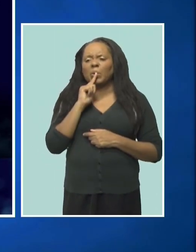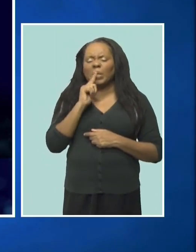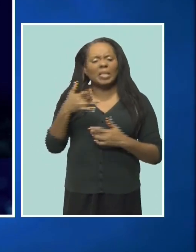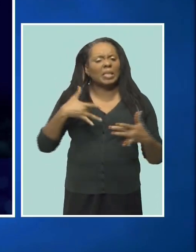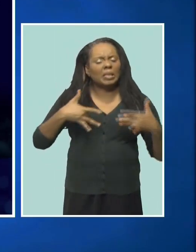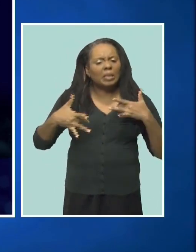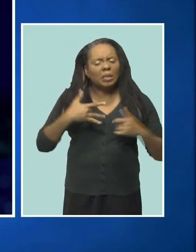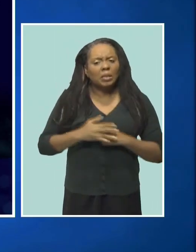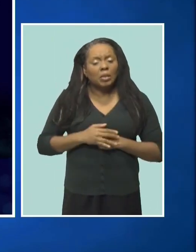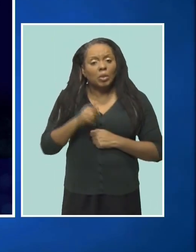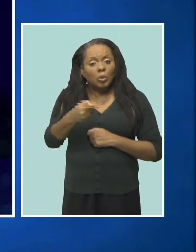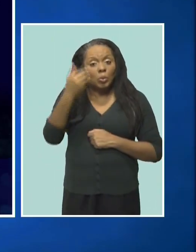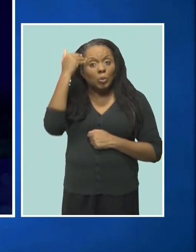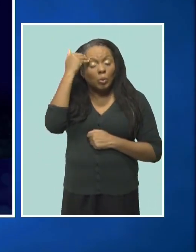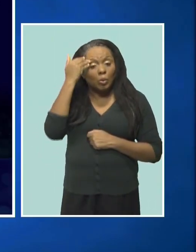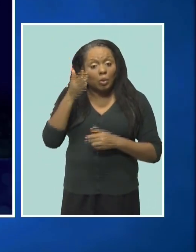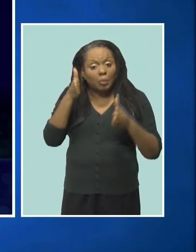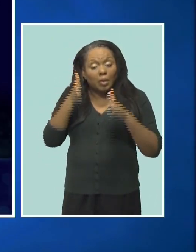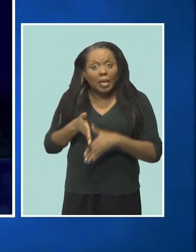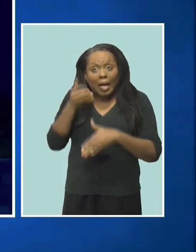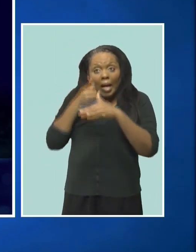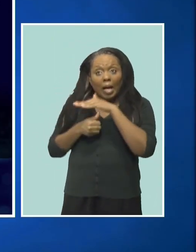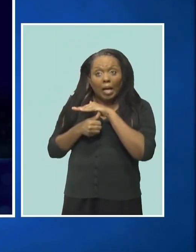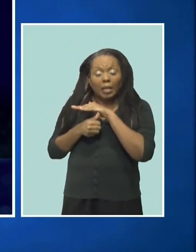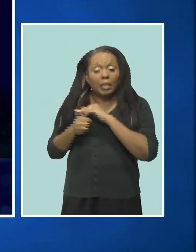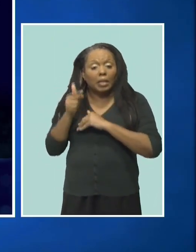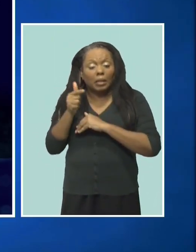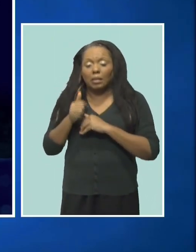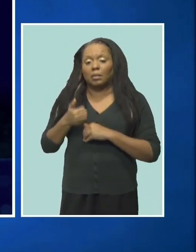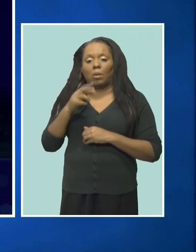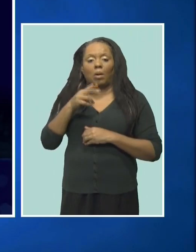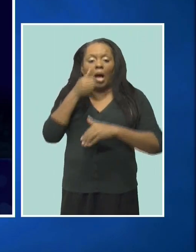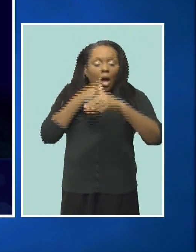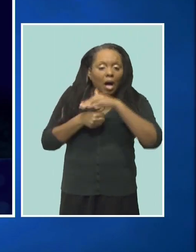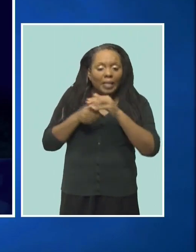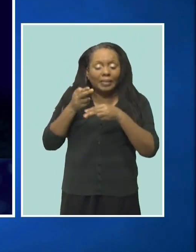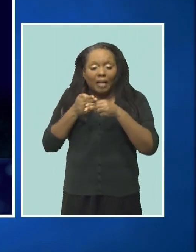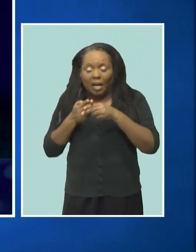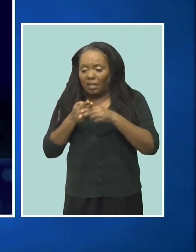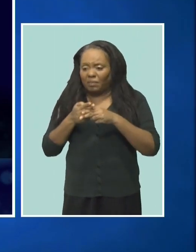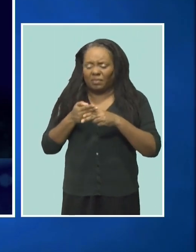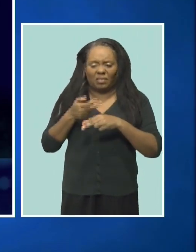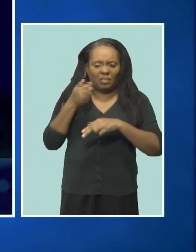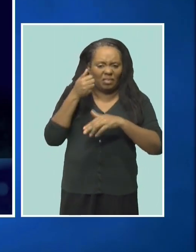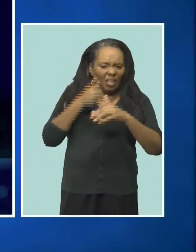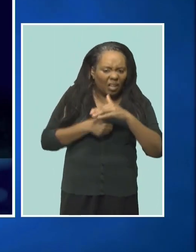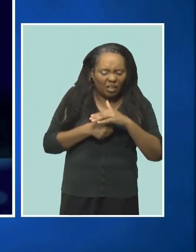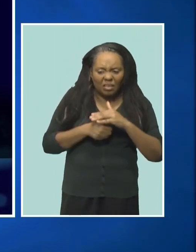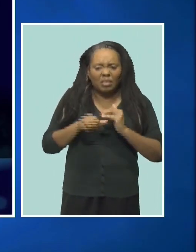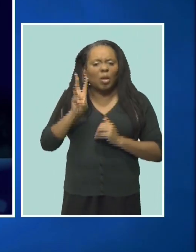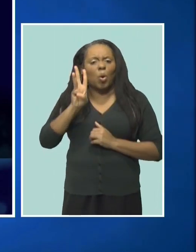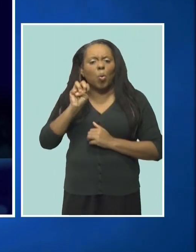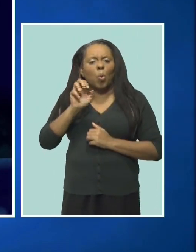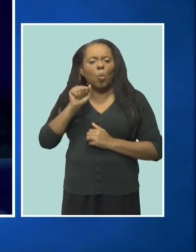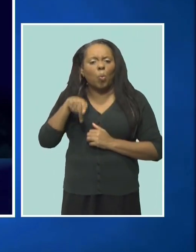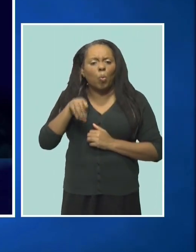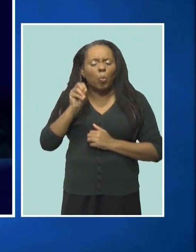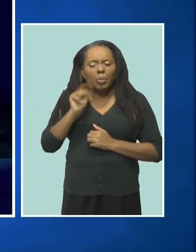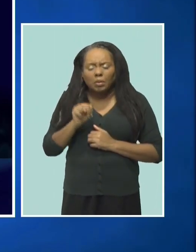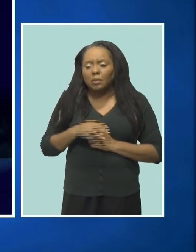know that someone is hiding a weapon or engaging in activities that threaten the safety of